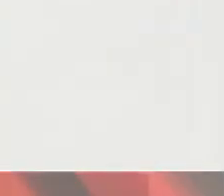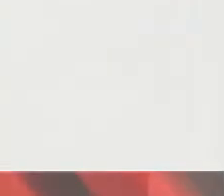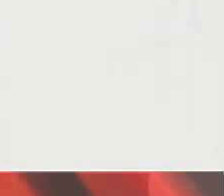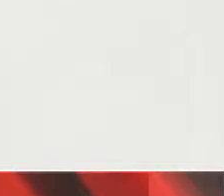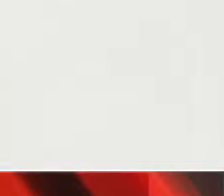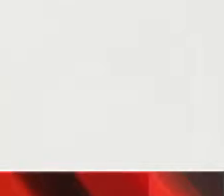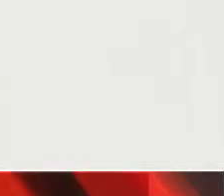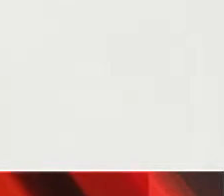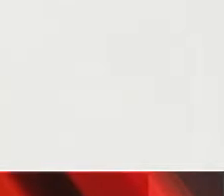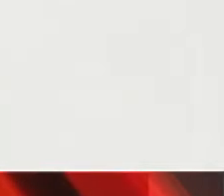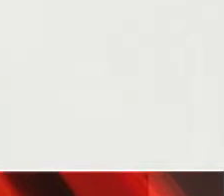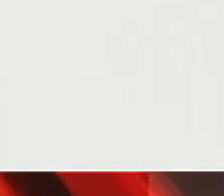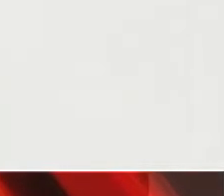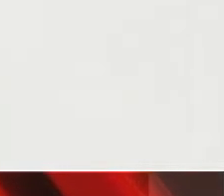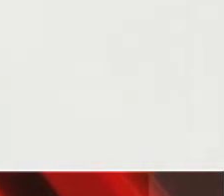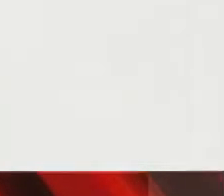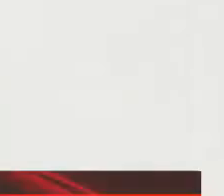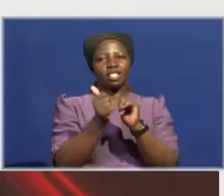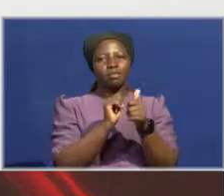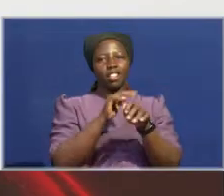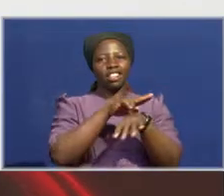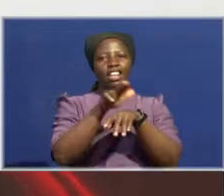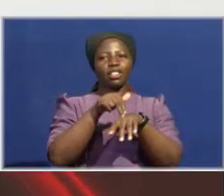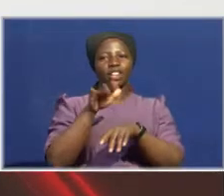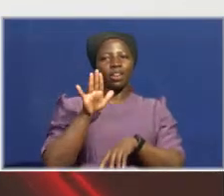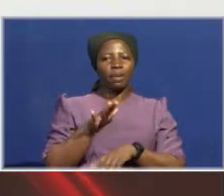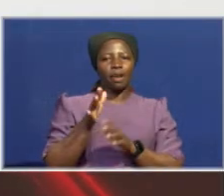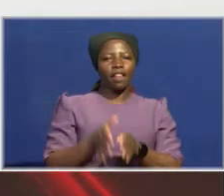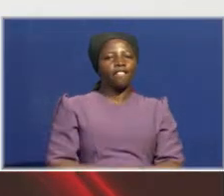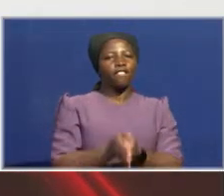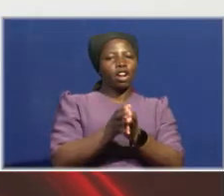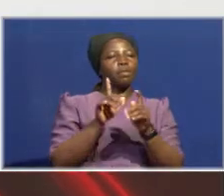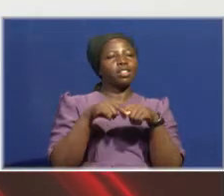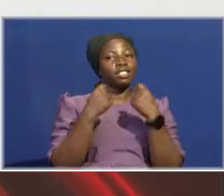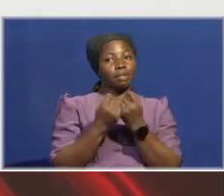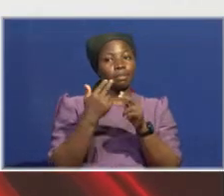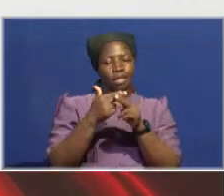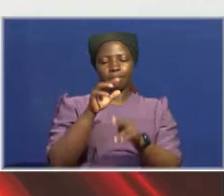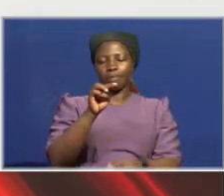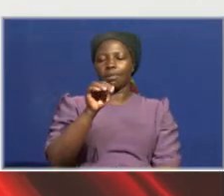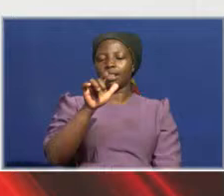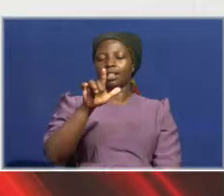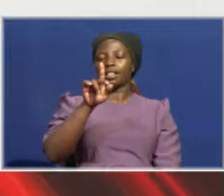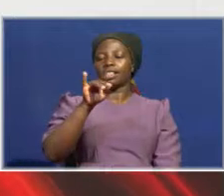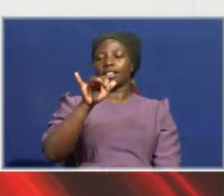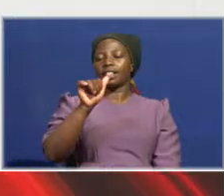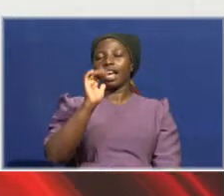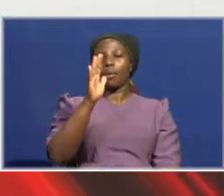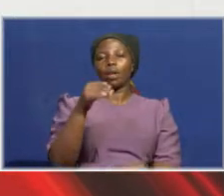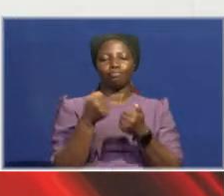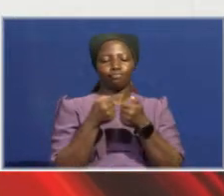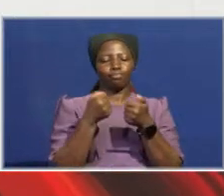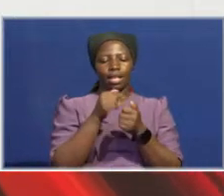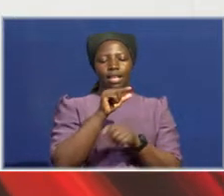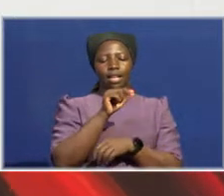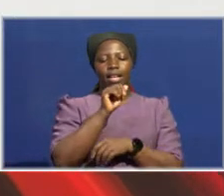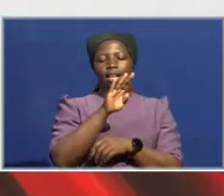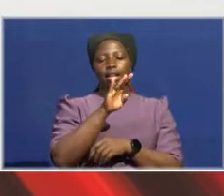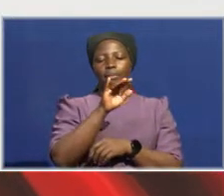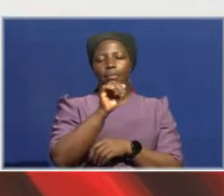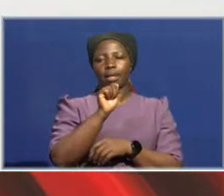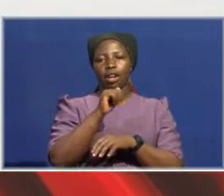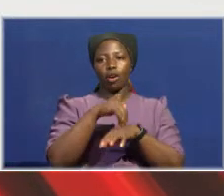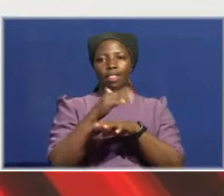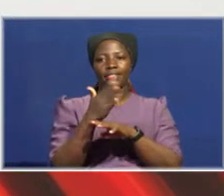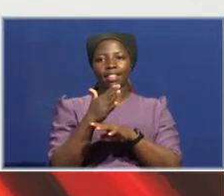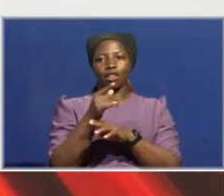And now finally, let's play. The national women's volleyball team, Malkia Strikers, will face Gambia on Thursday in the quarterfinals of